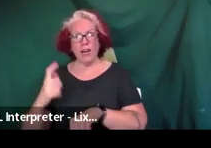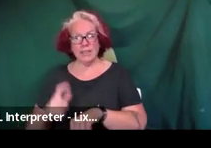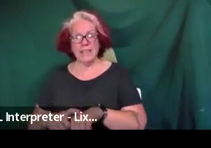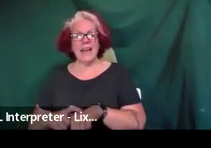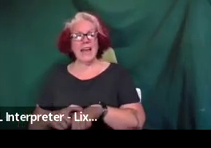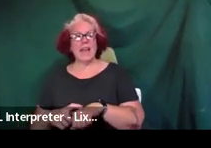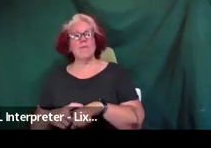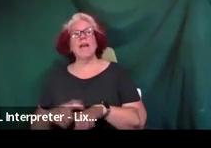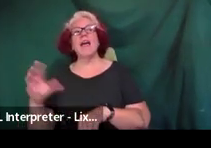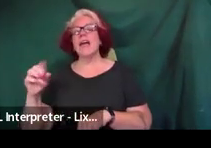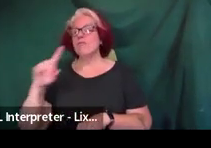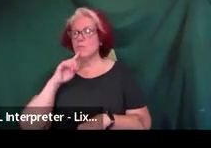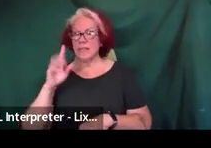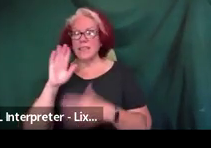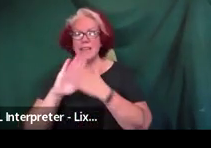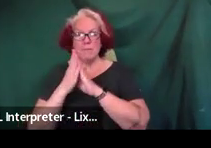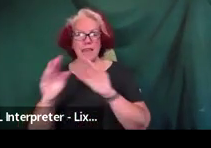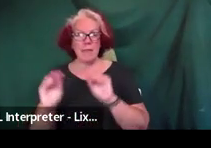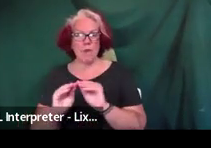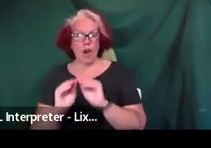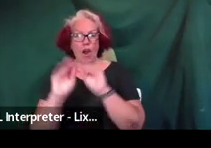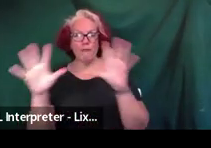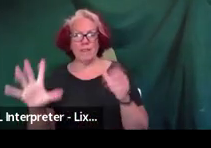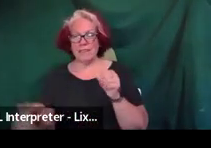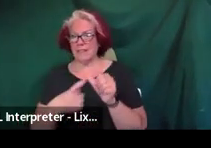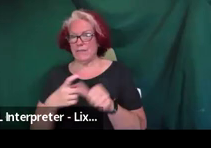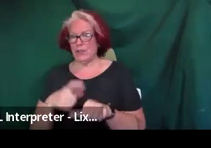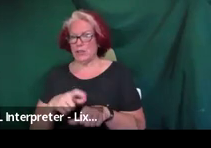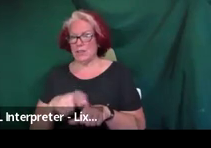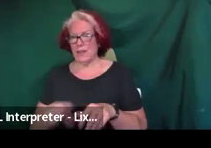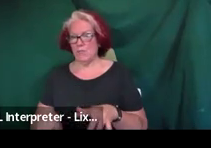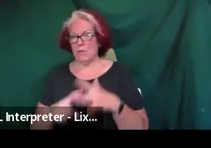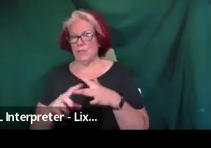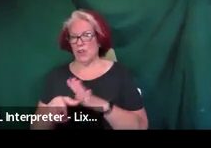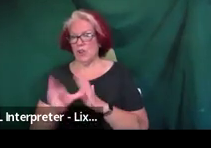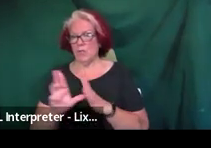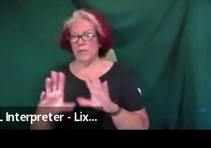really became obvious the first time we started reviewing open